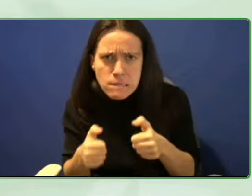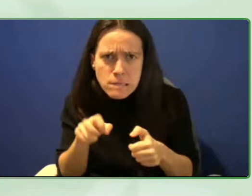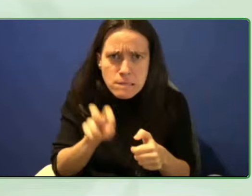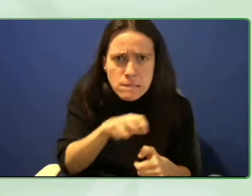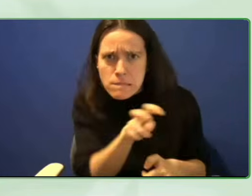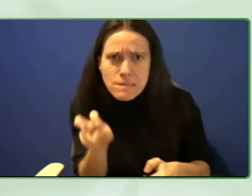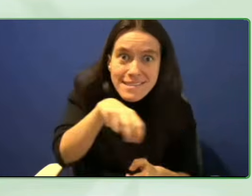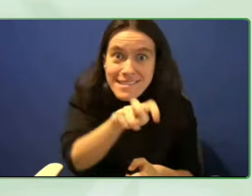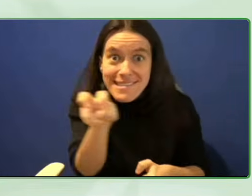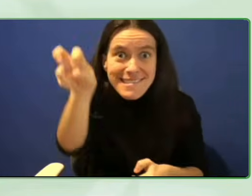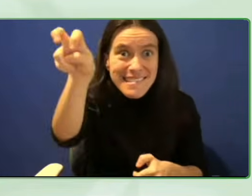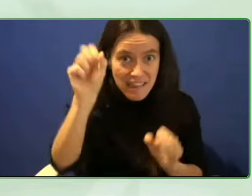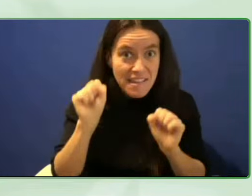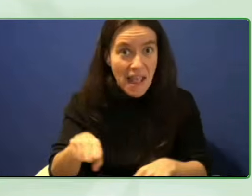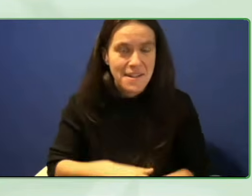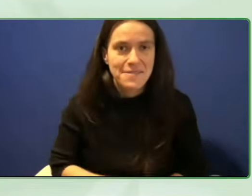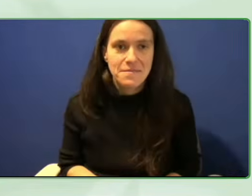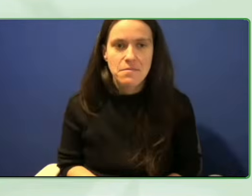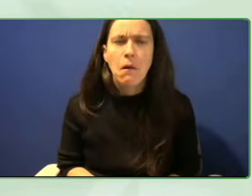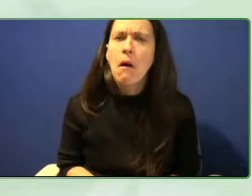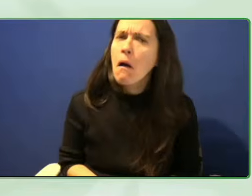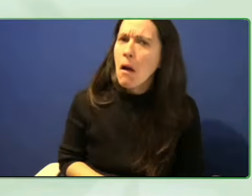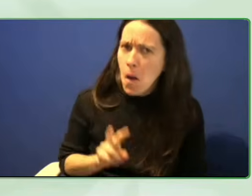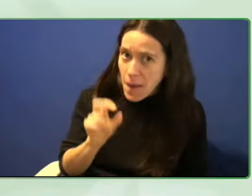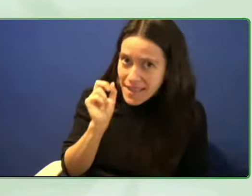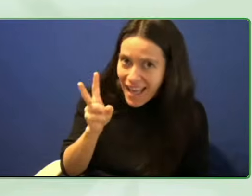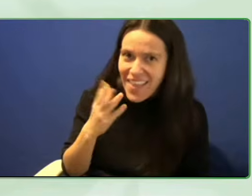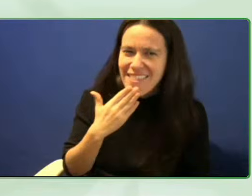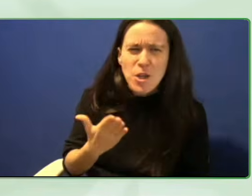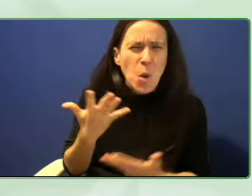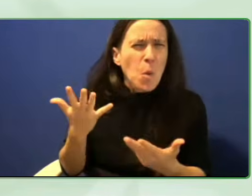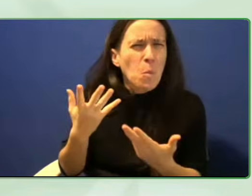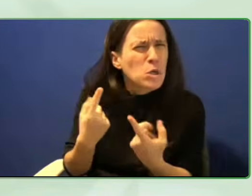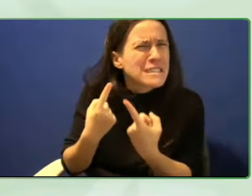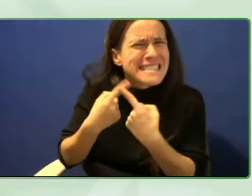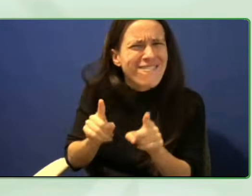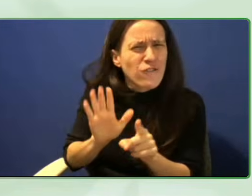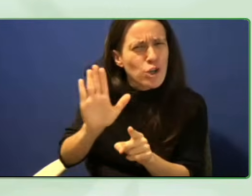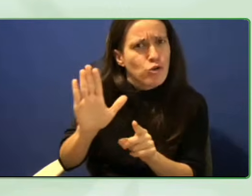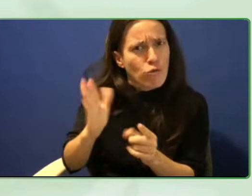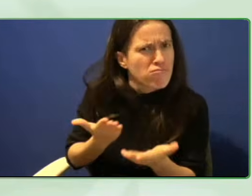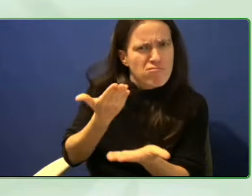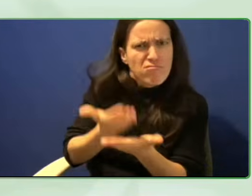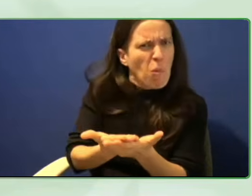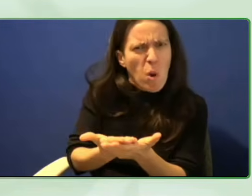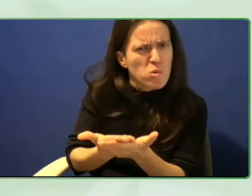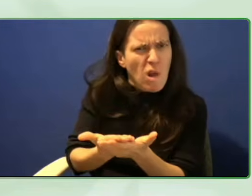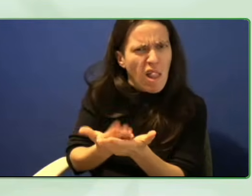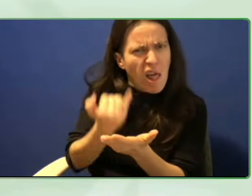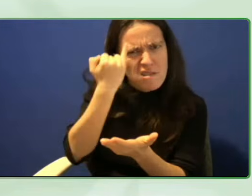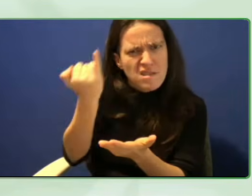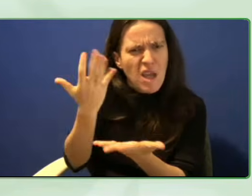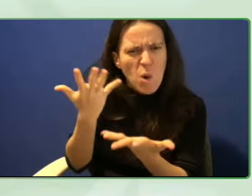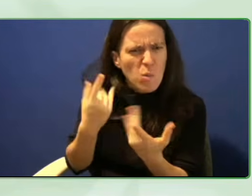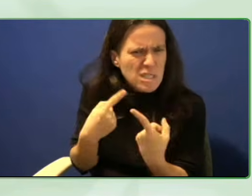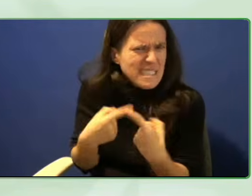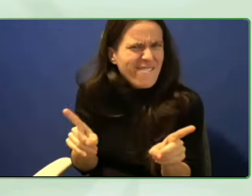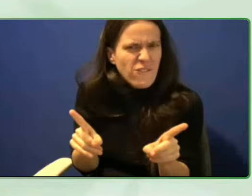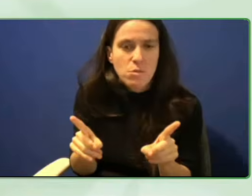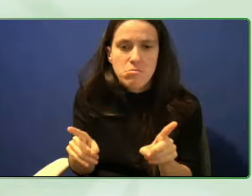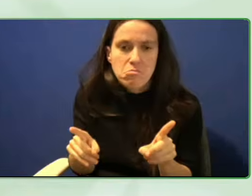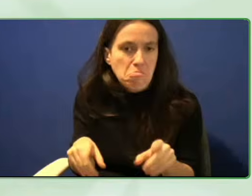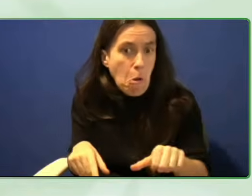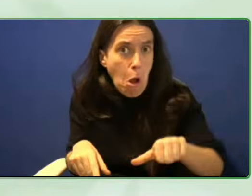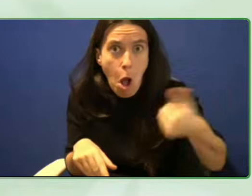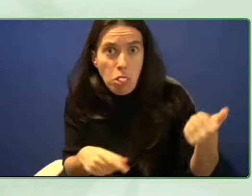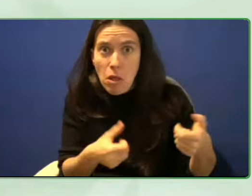what's different about your solution compared to some of the sort of kit that's out on the